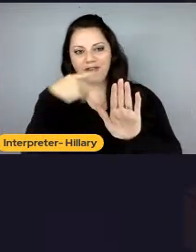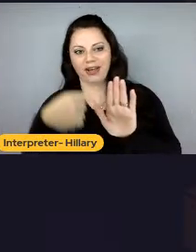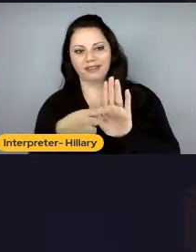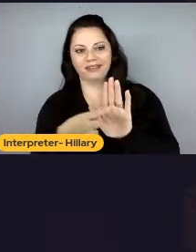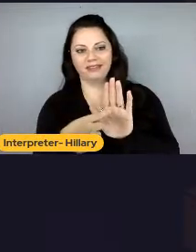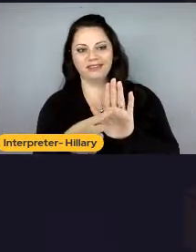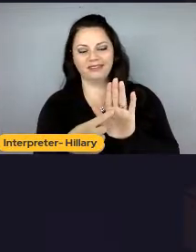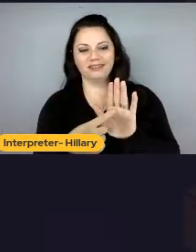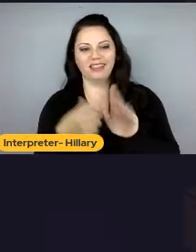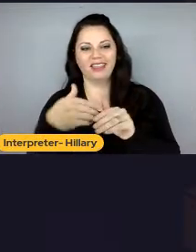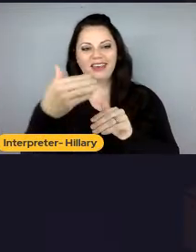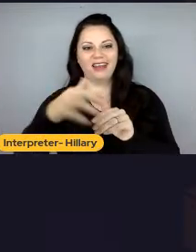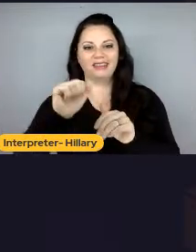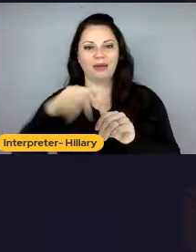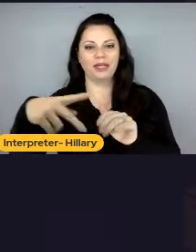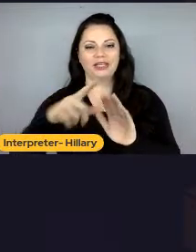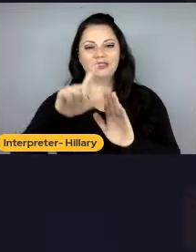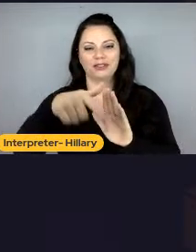application later on.